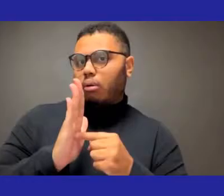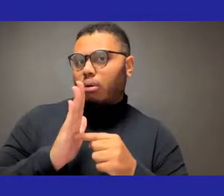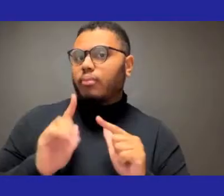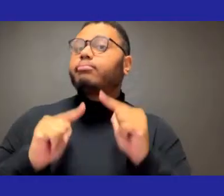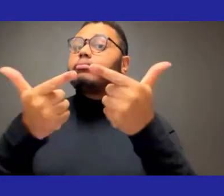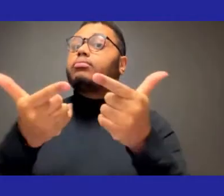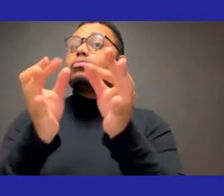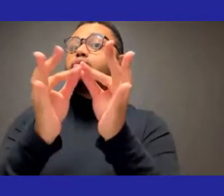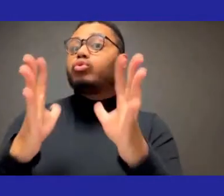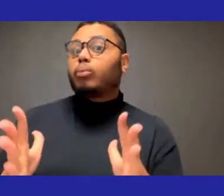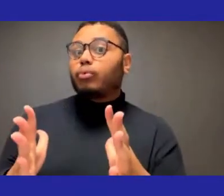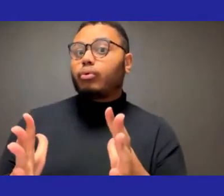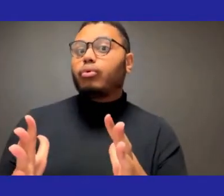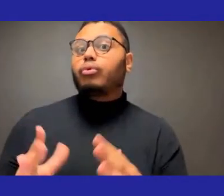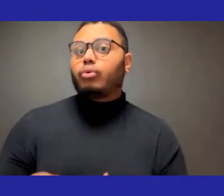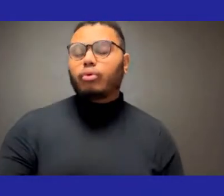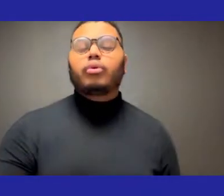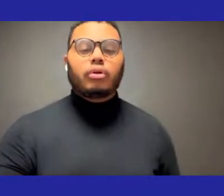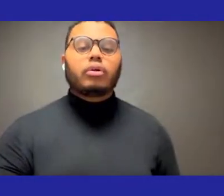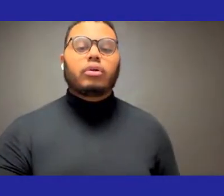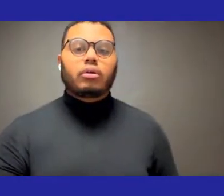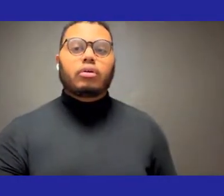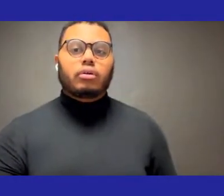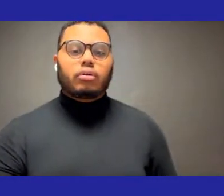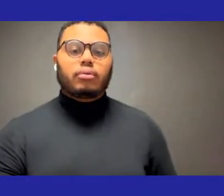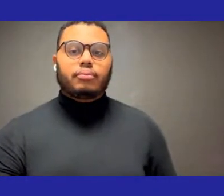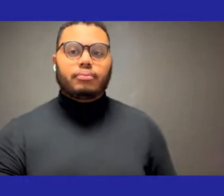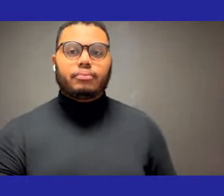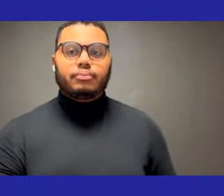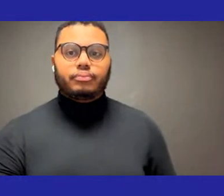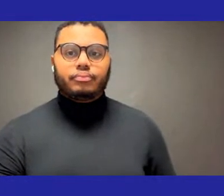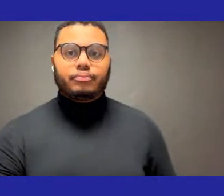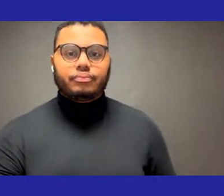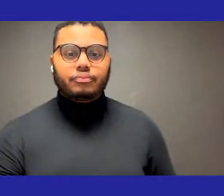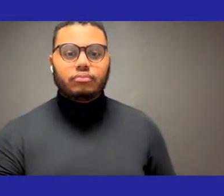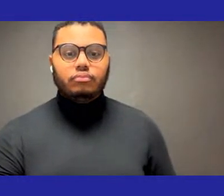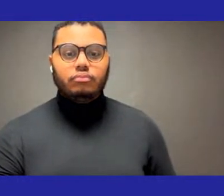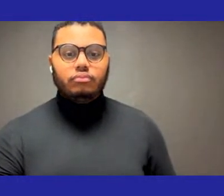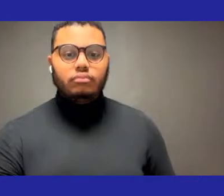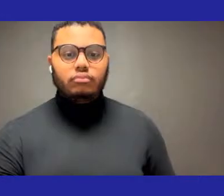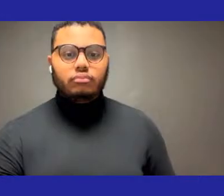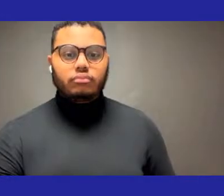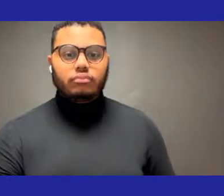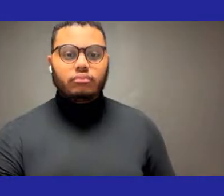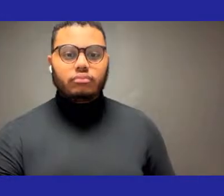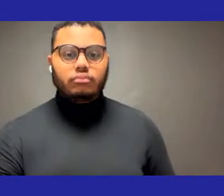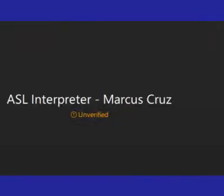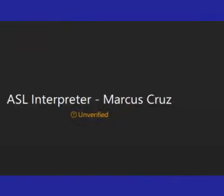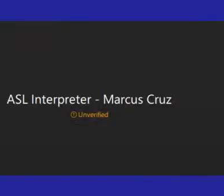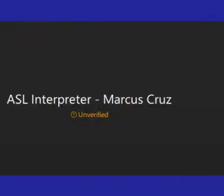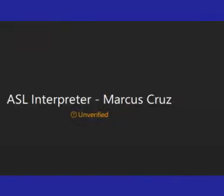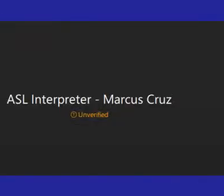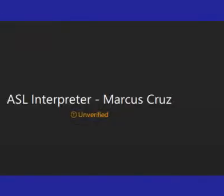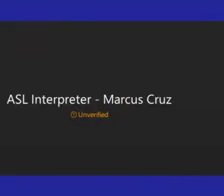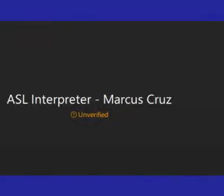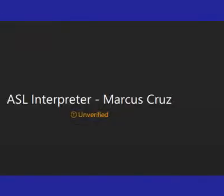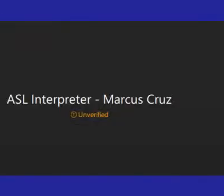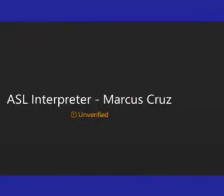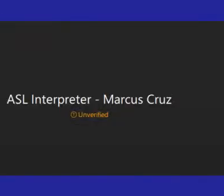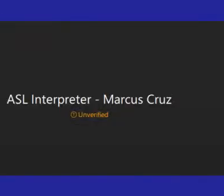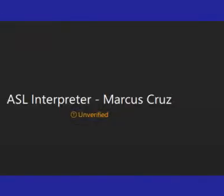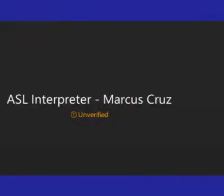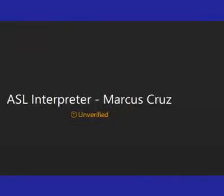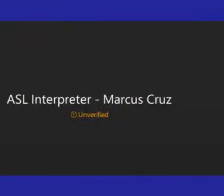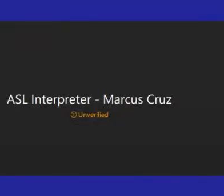has put together a plan for this new AI service line, which is really just in its very infancy